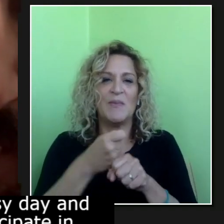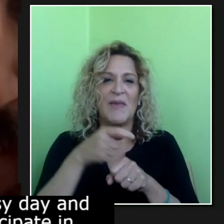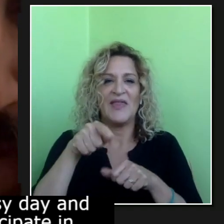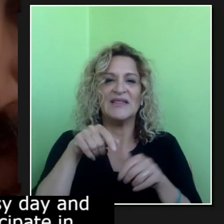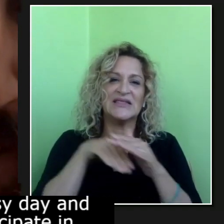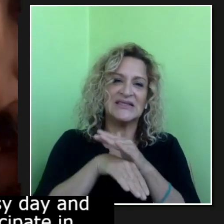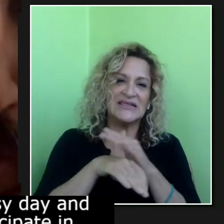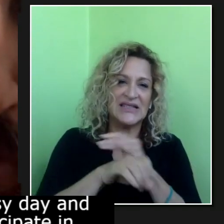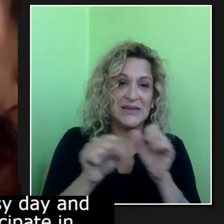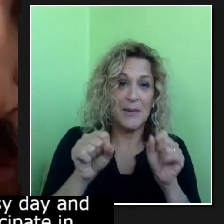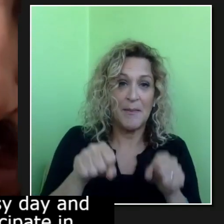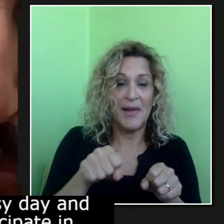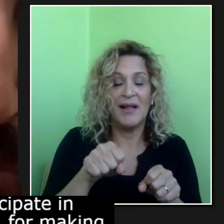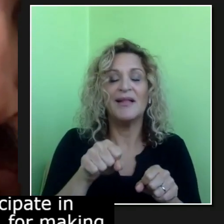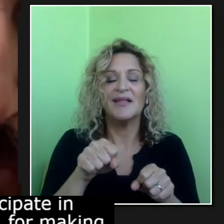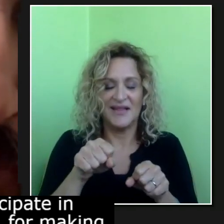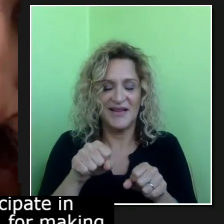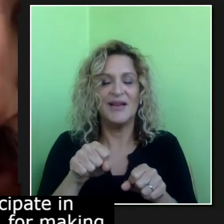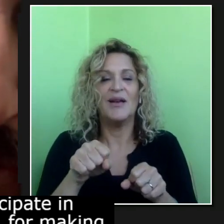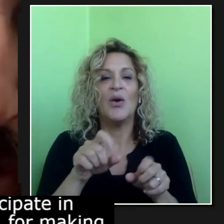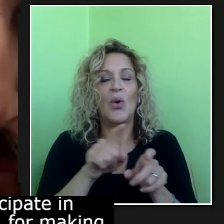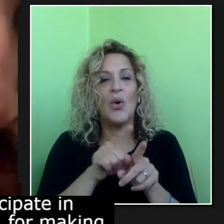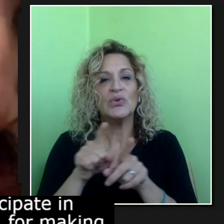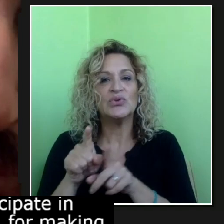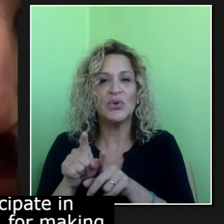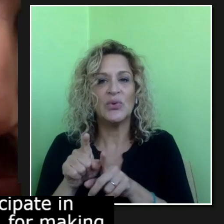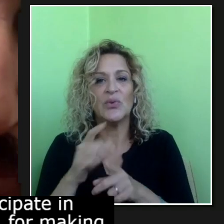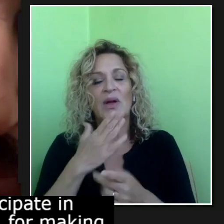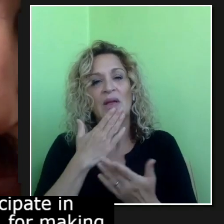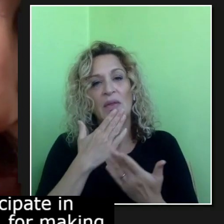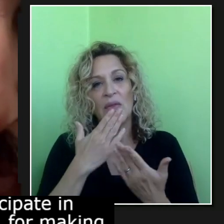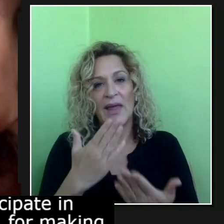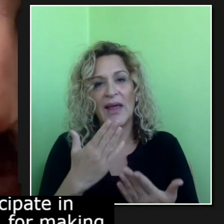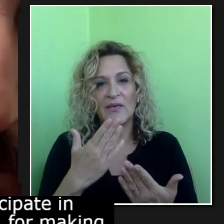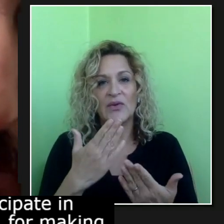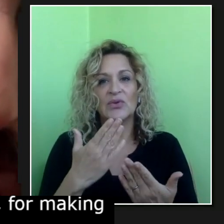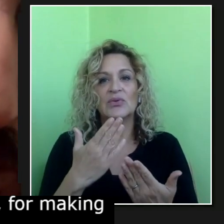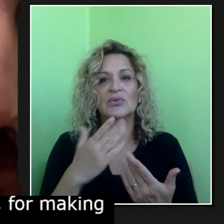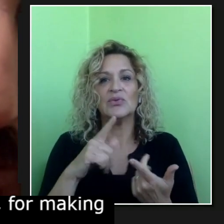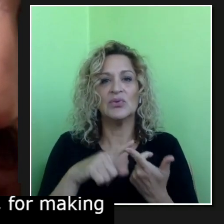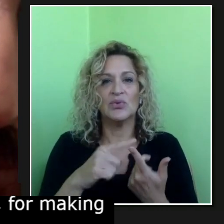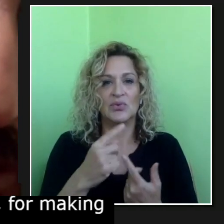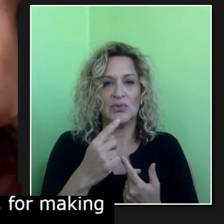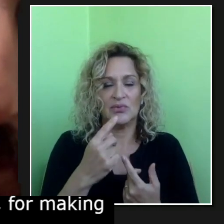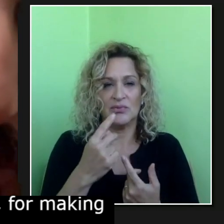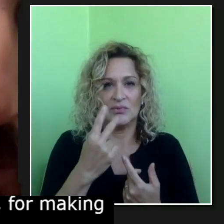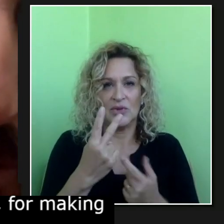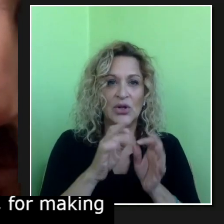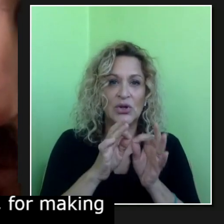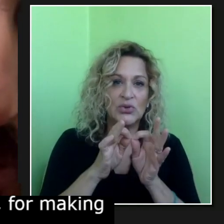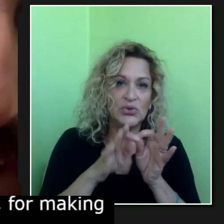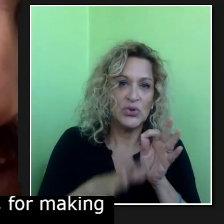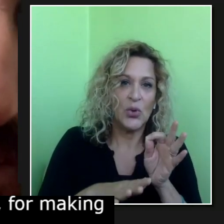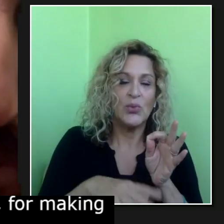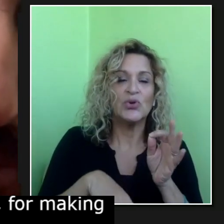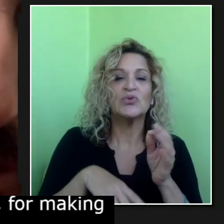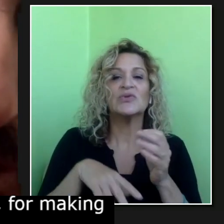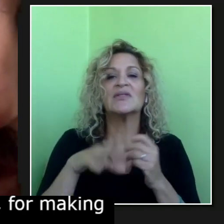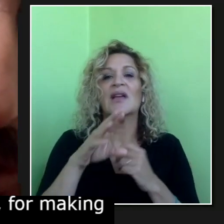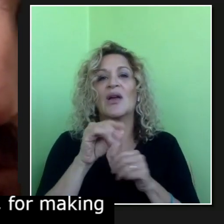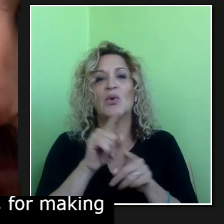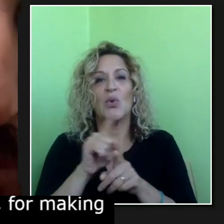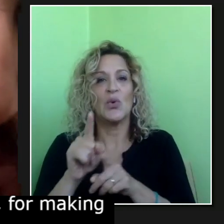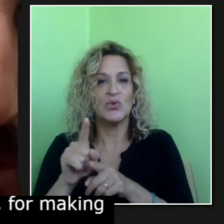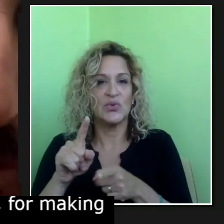possible. Also, we are thankful to the interpreters, to the captioners, and to